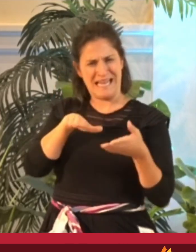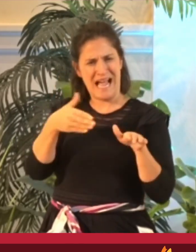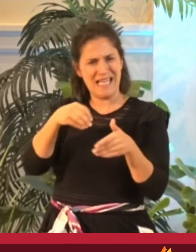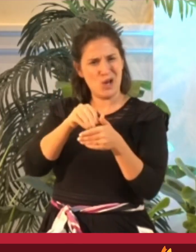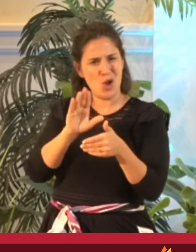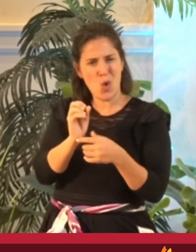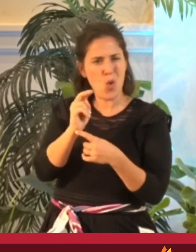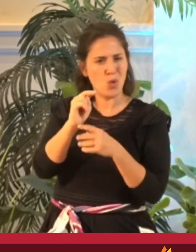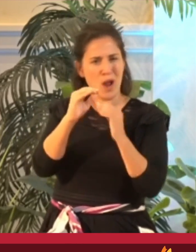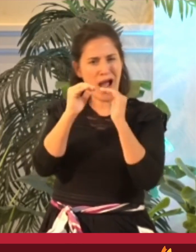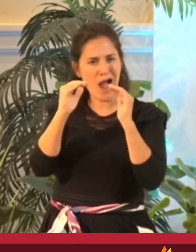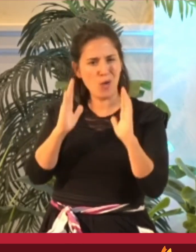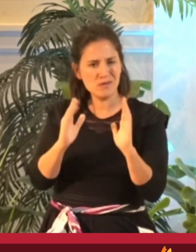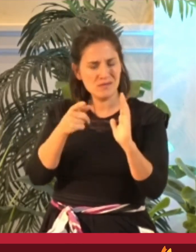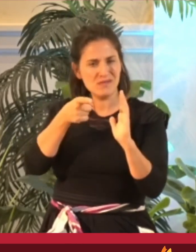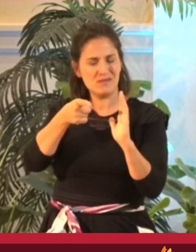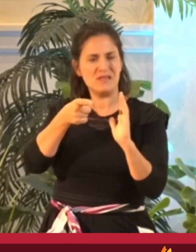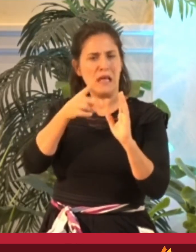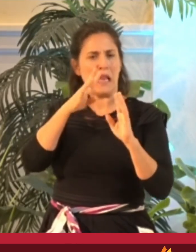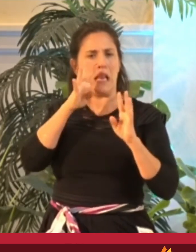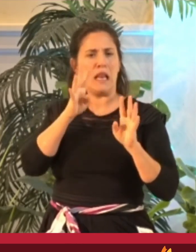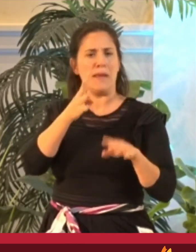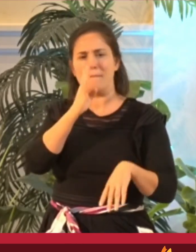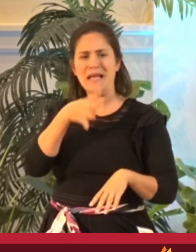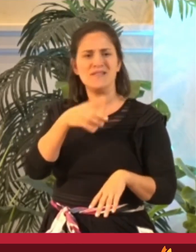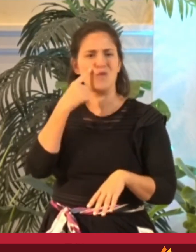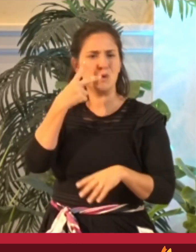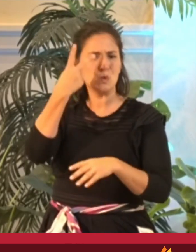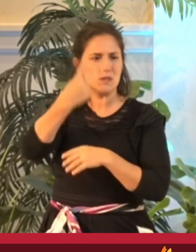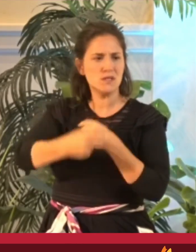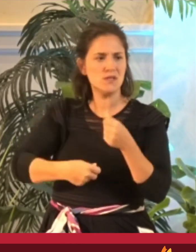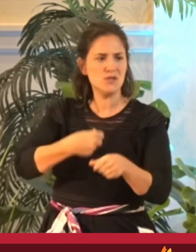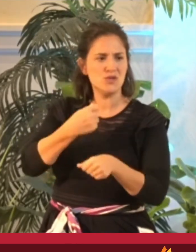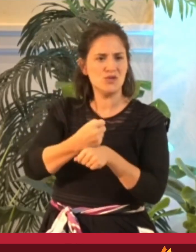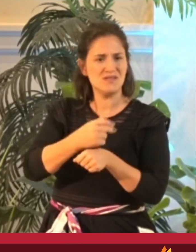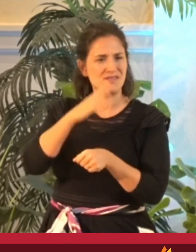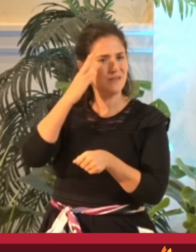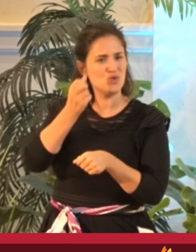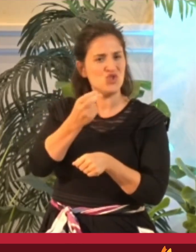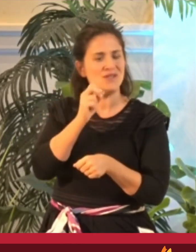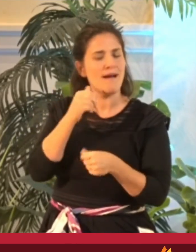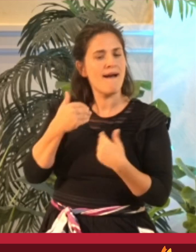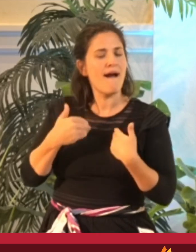didn't have the threads of connection needed to sustain her.